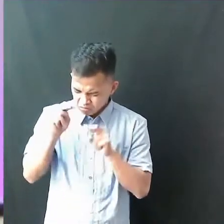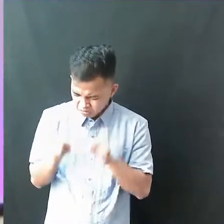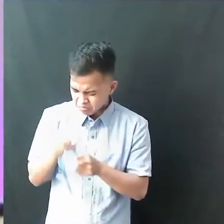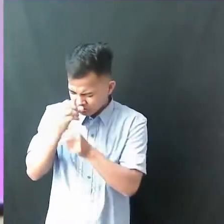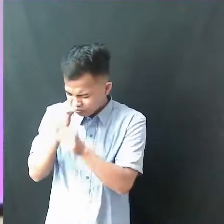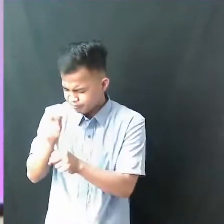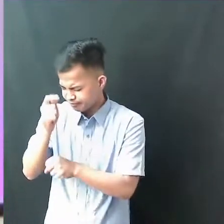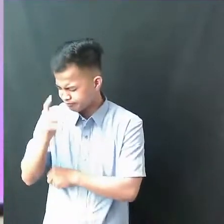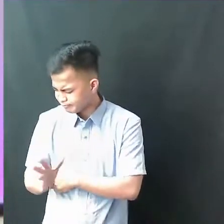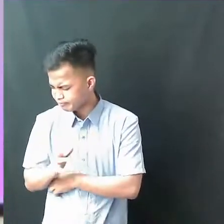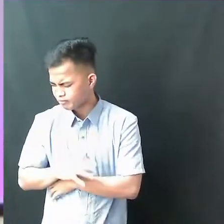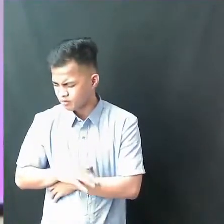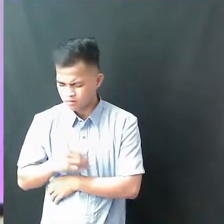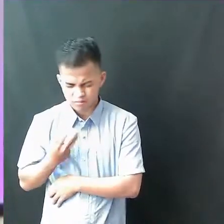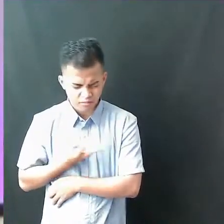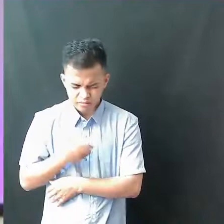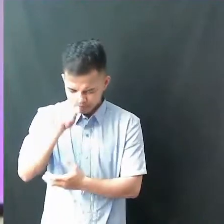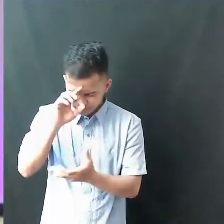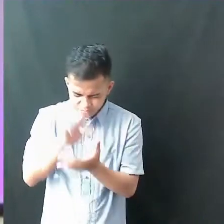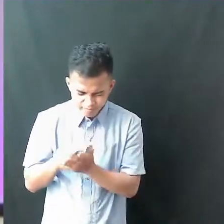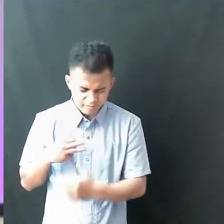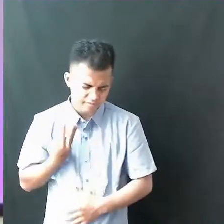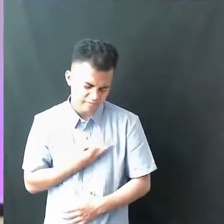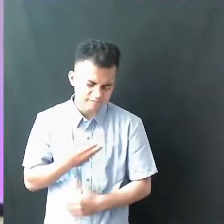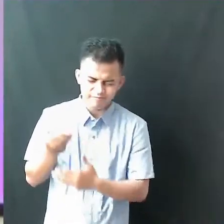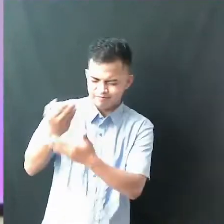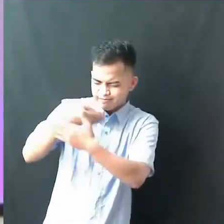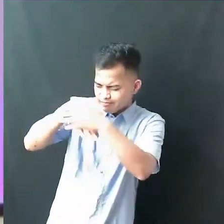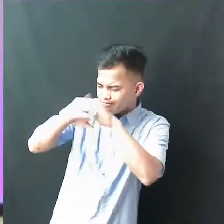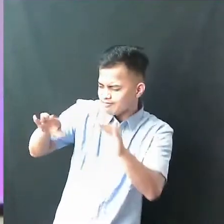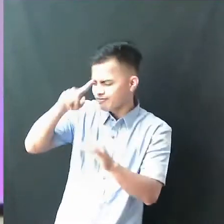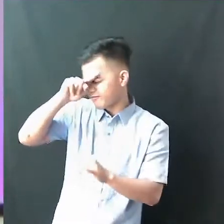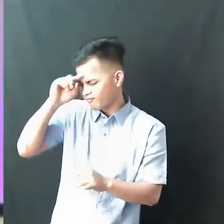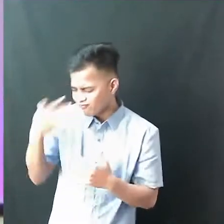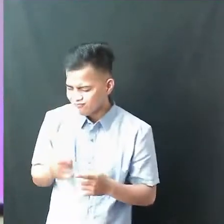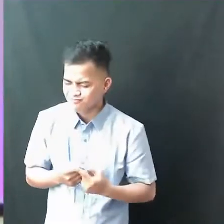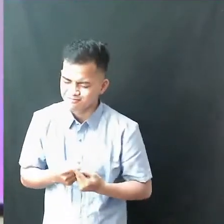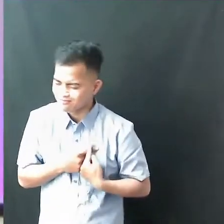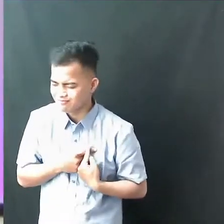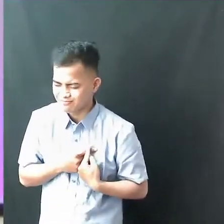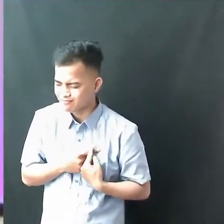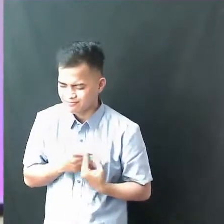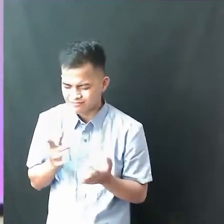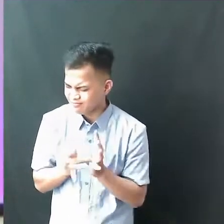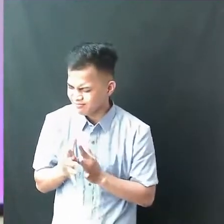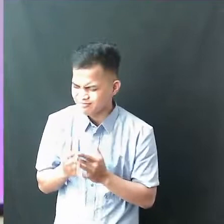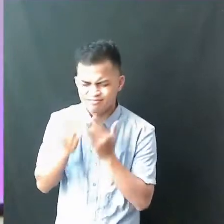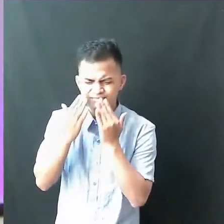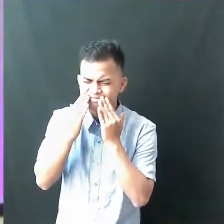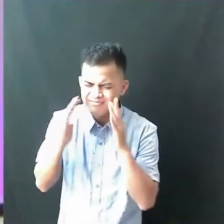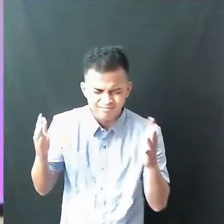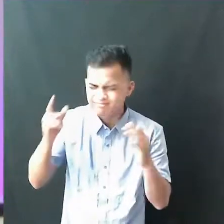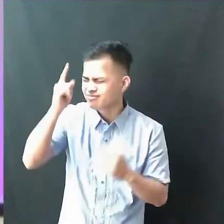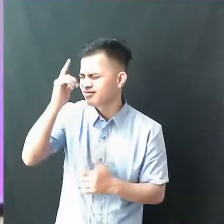and believe that we are going to heaven because we received Jesus Christ as our Savior. Thank you, Heavenly